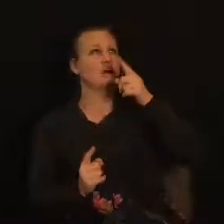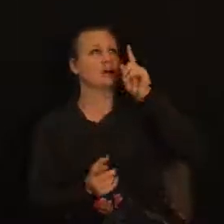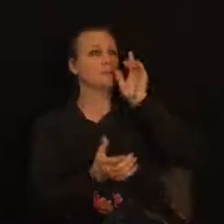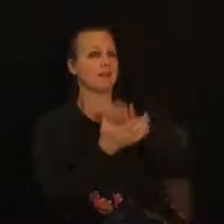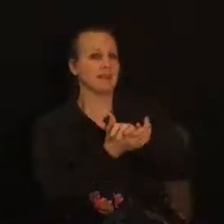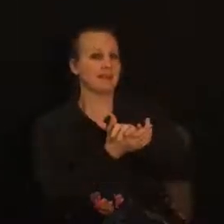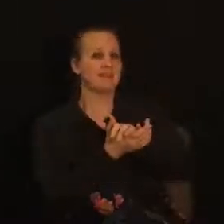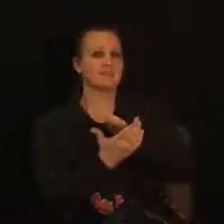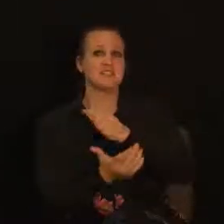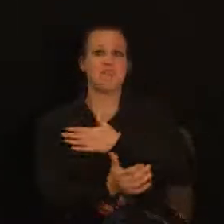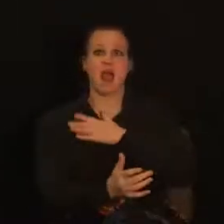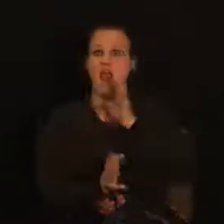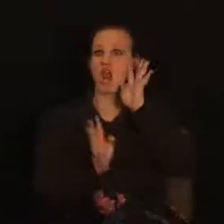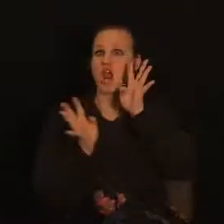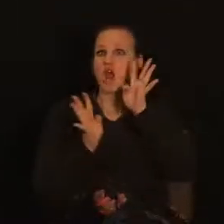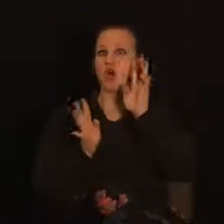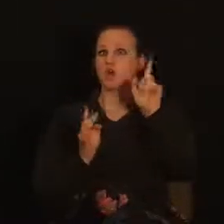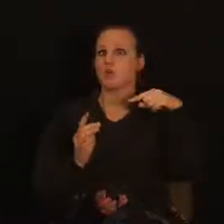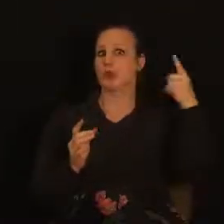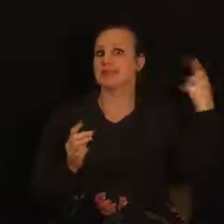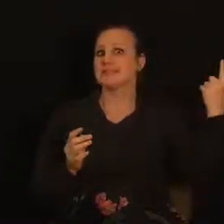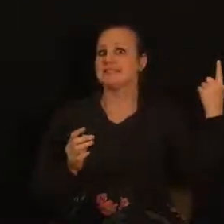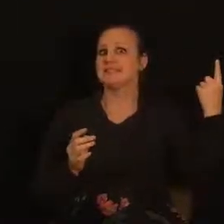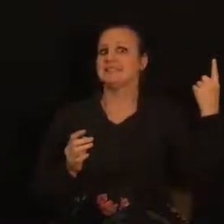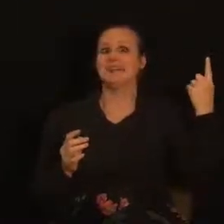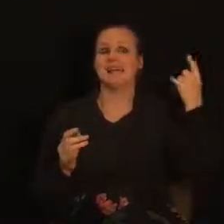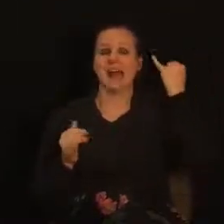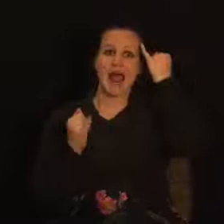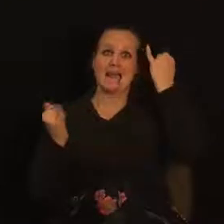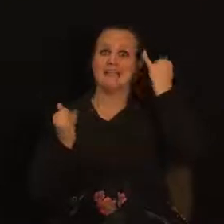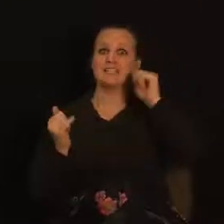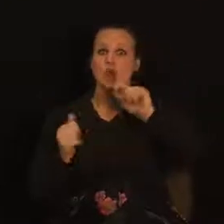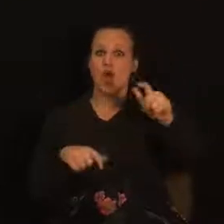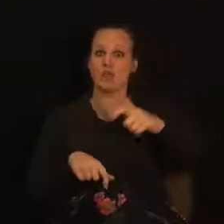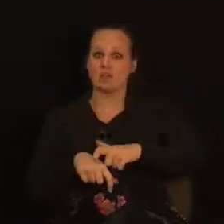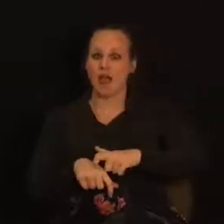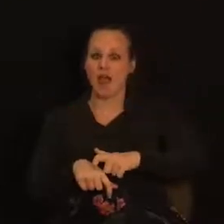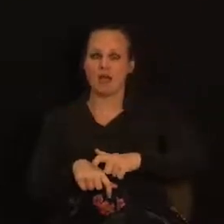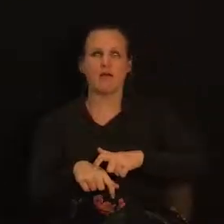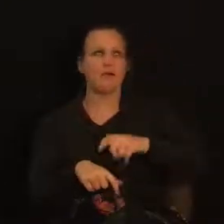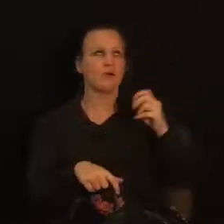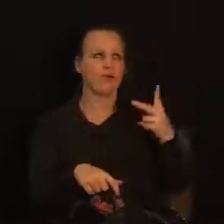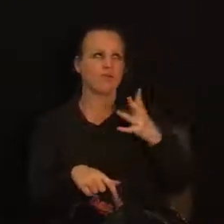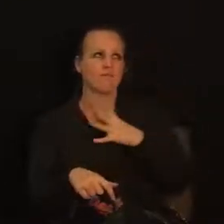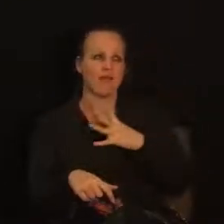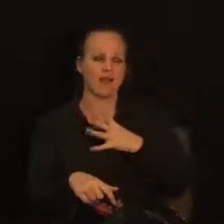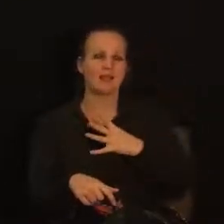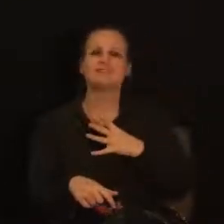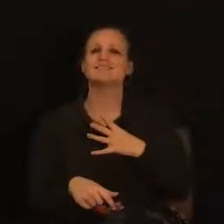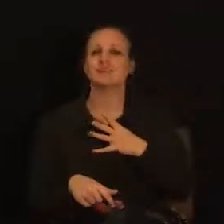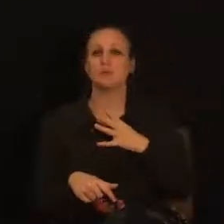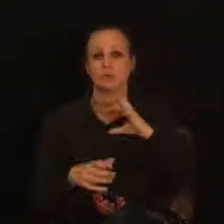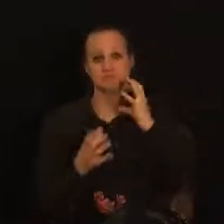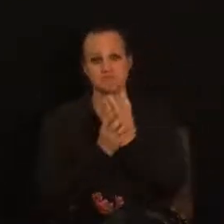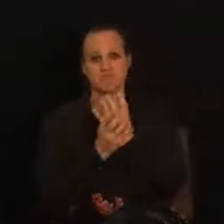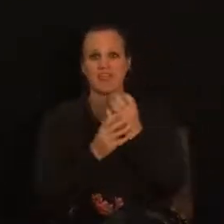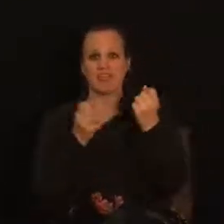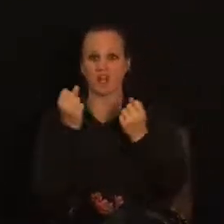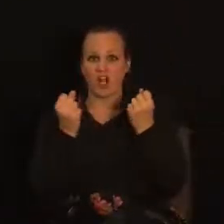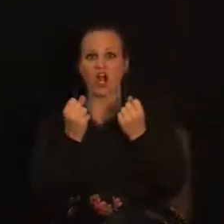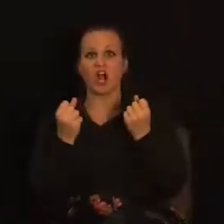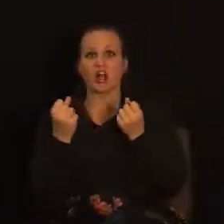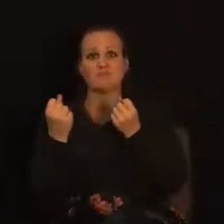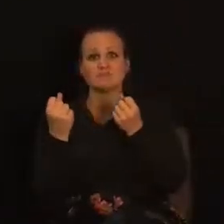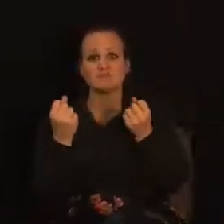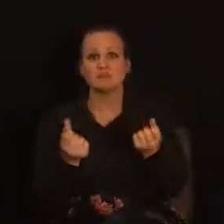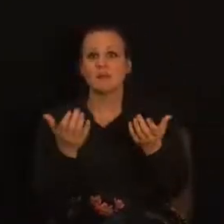the time, so I would have gotten him in the car. The kids wouldn't have had a choice, and there we would be getting our riches. In fact, maybe we'd bring you and we could